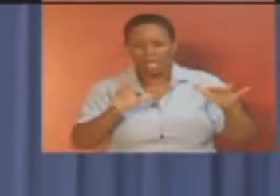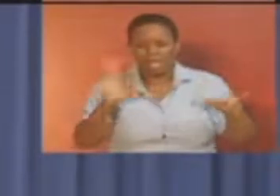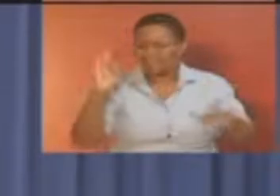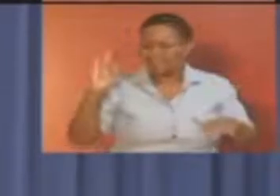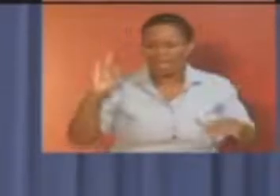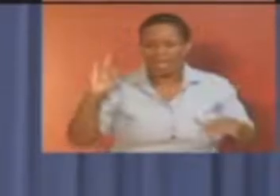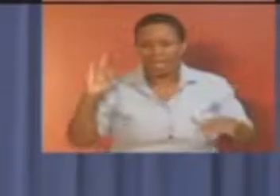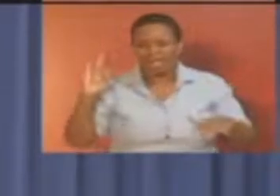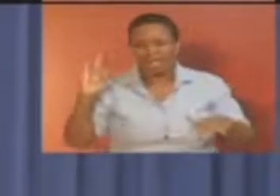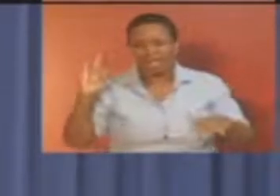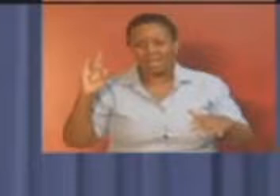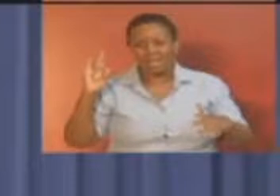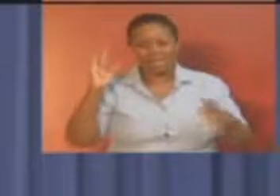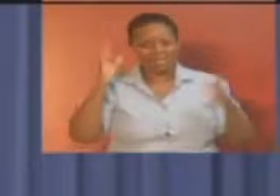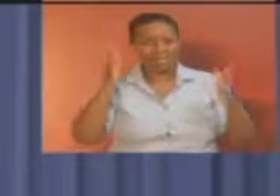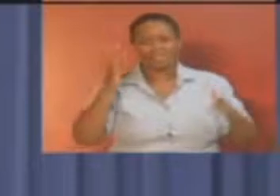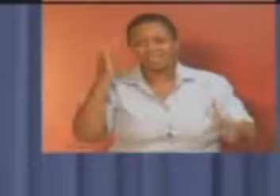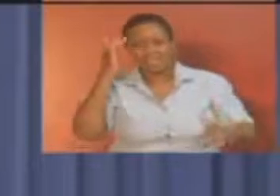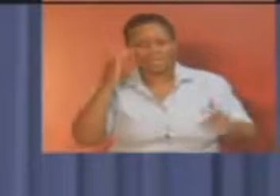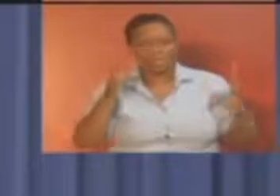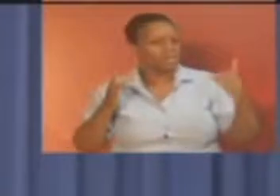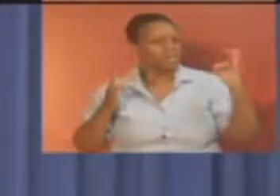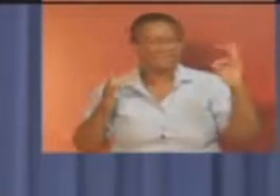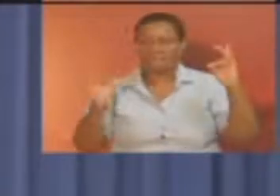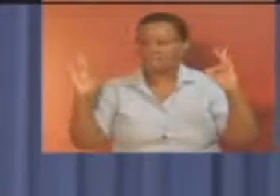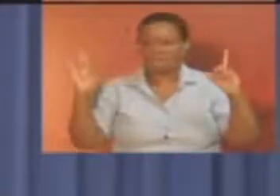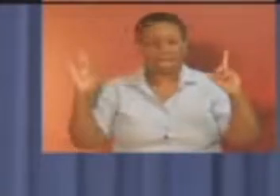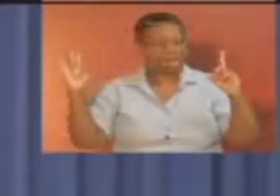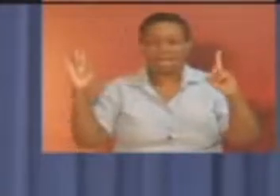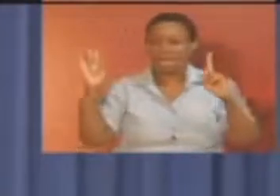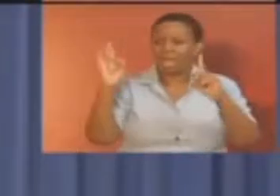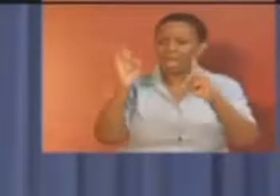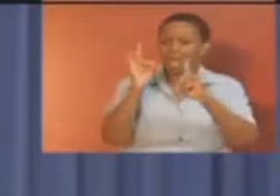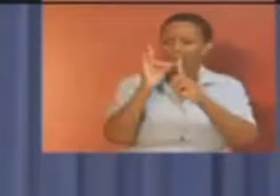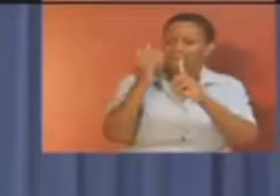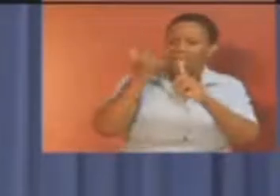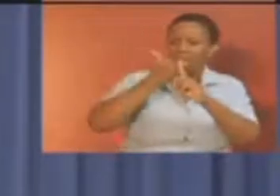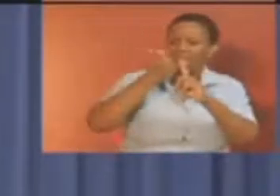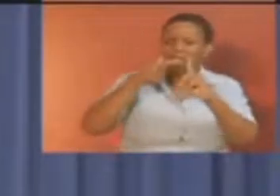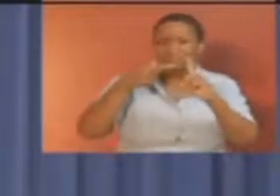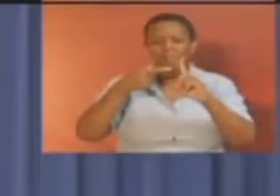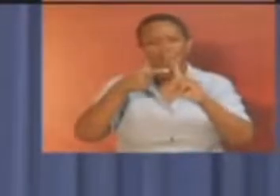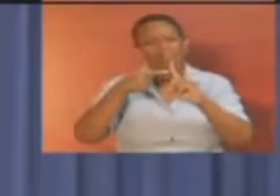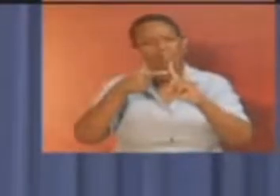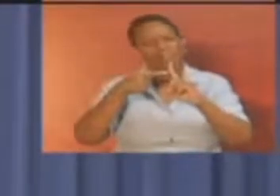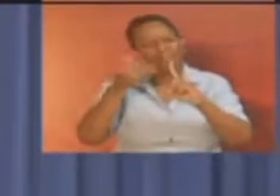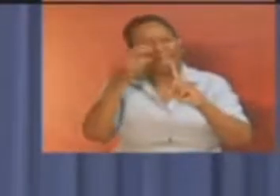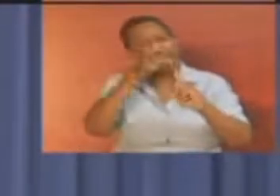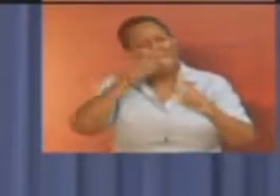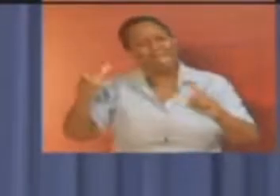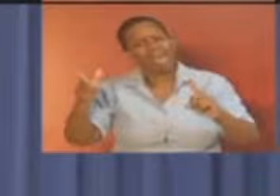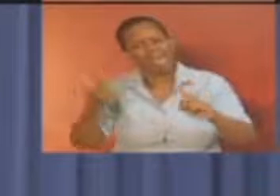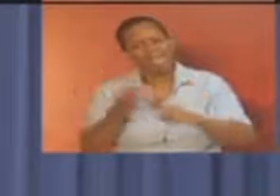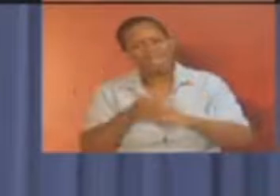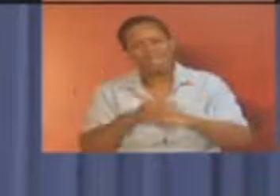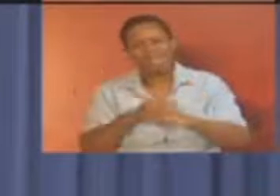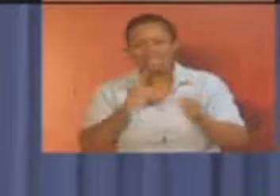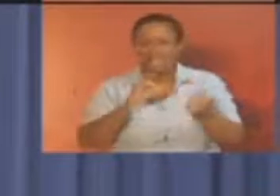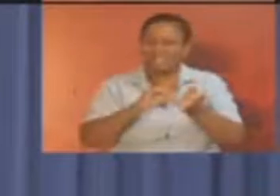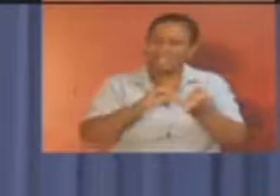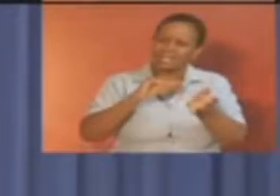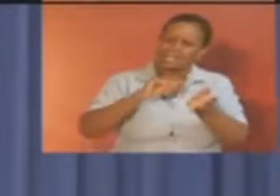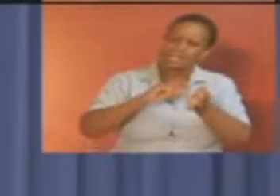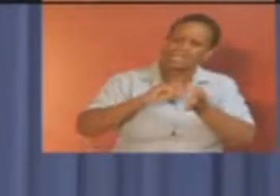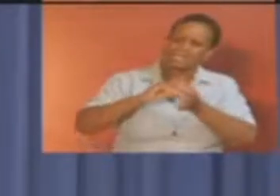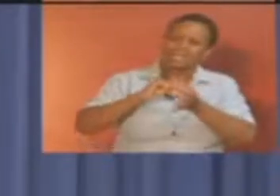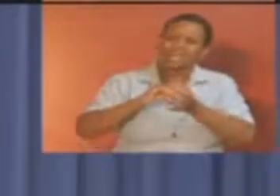of years to generate one doctor. It takes a number of years to generate one nurse. It takes a few minutes to